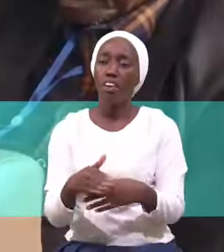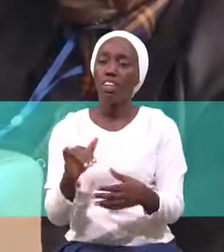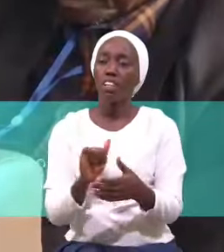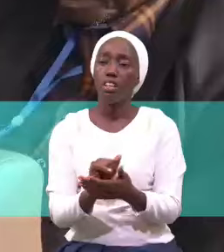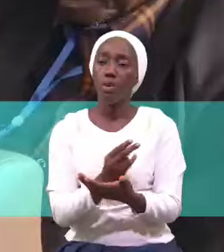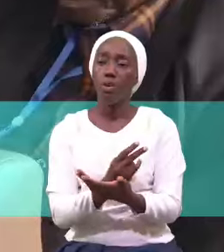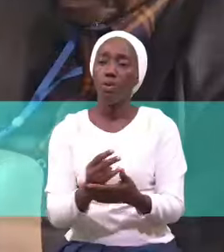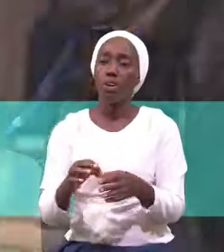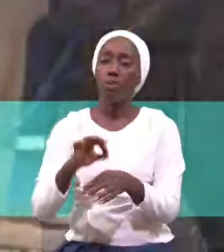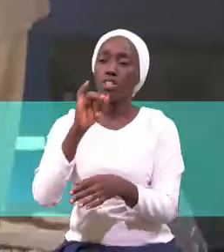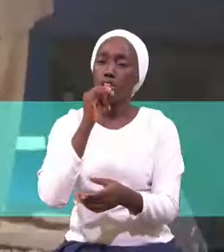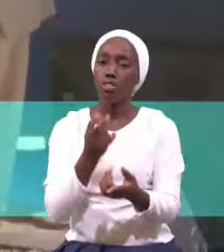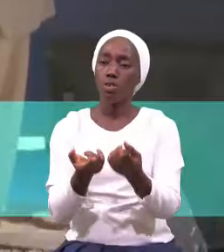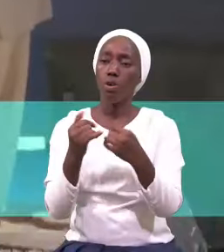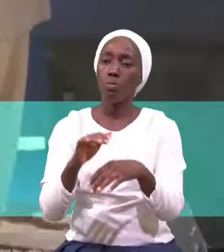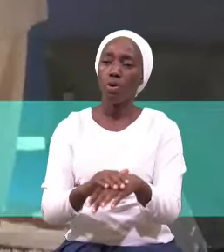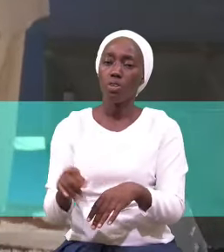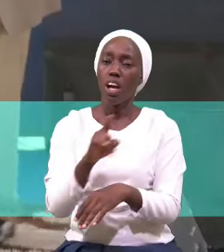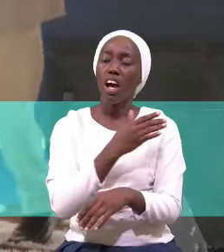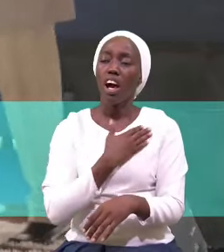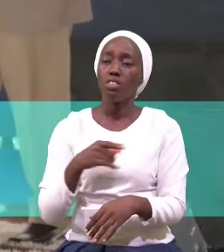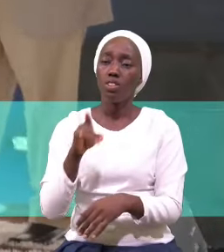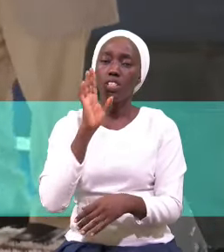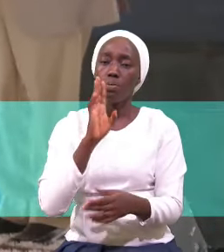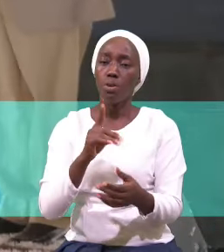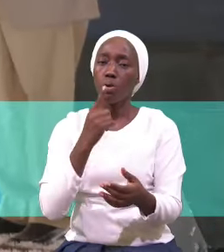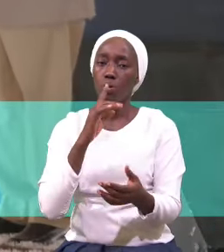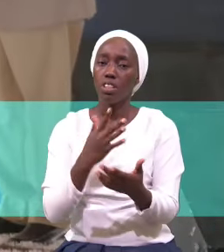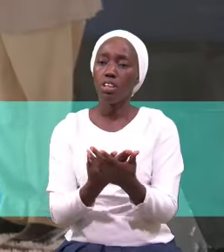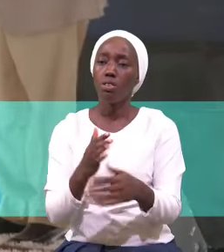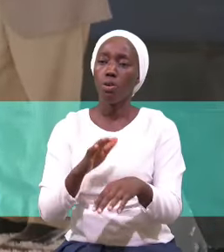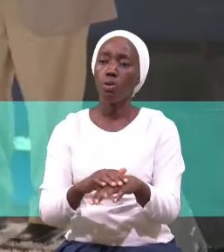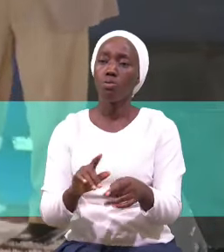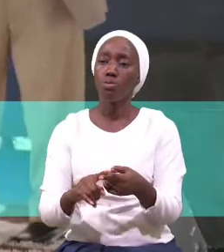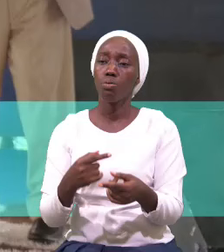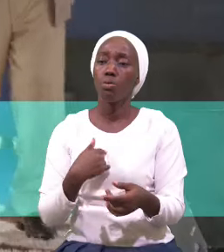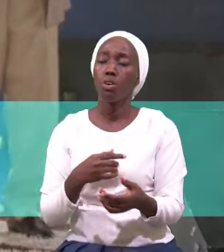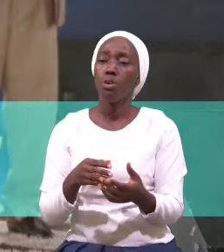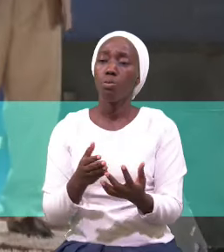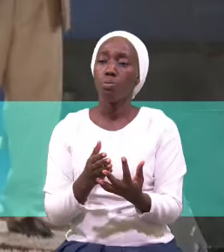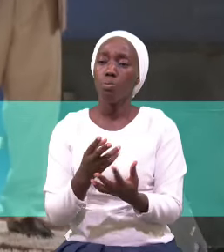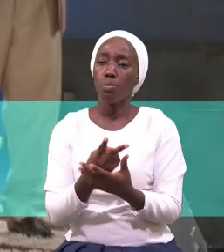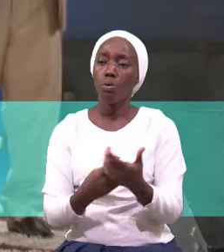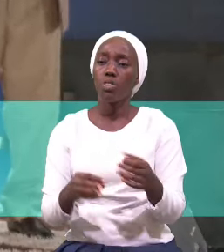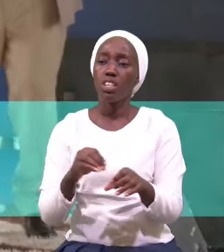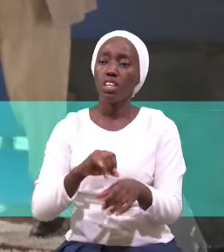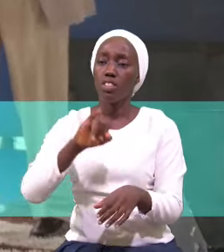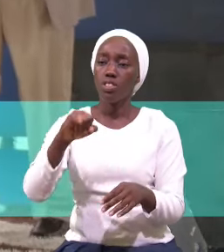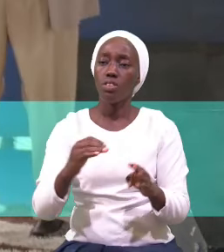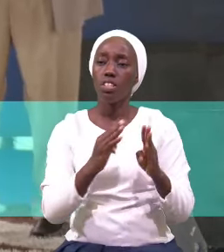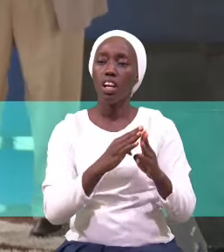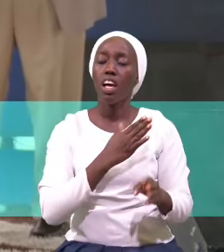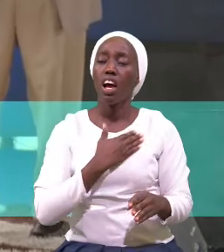you, and ye shall be witnesses unto me, both in Jerusalem and in Judea